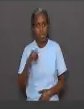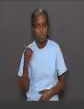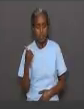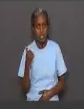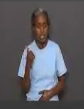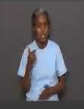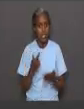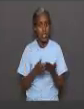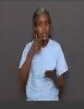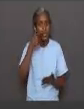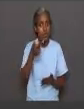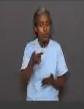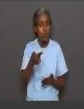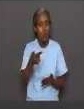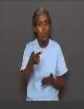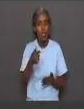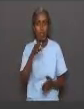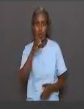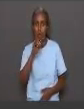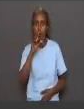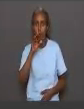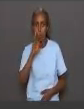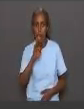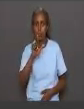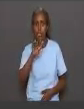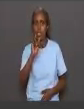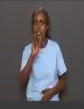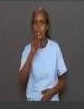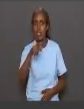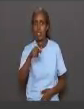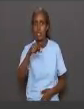Otherwise, it is called an oblique cylinder.